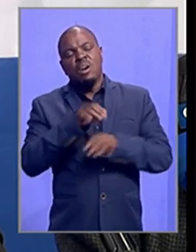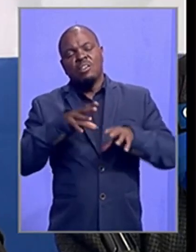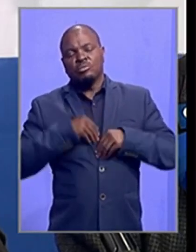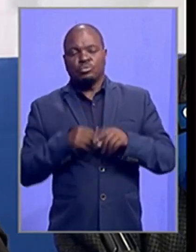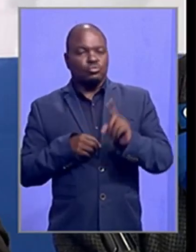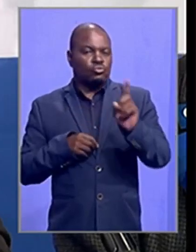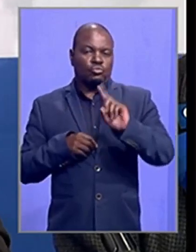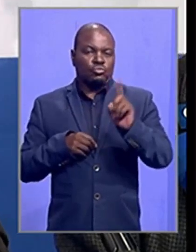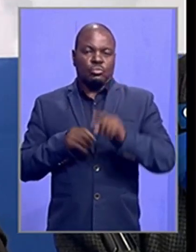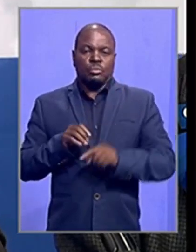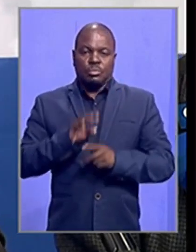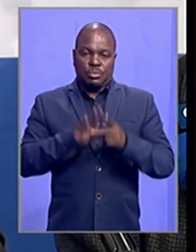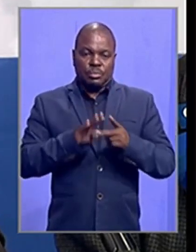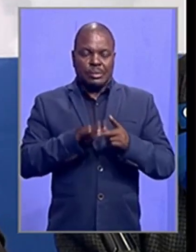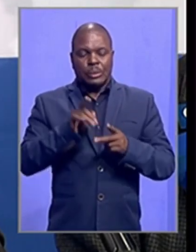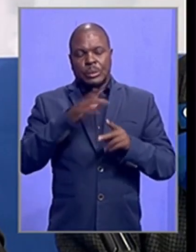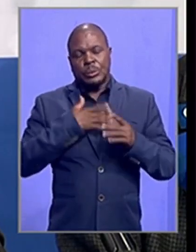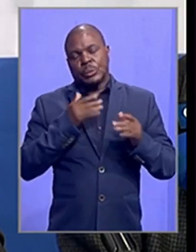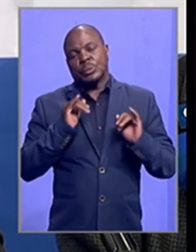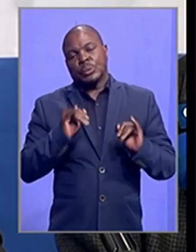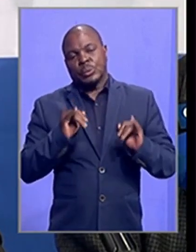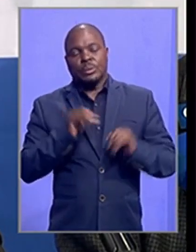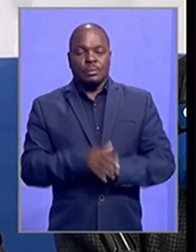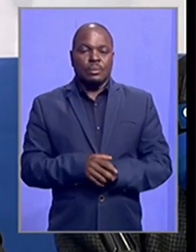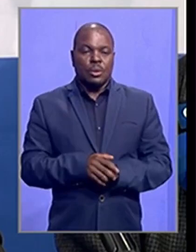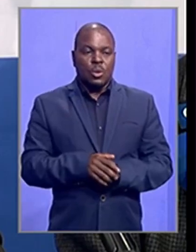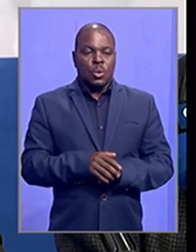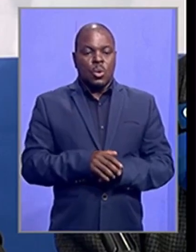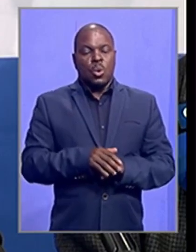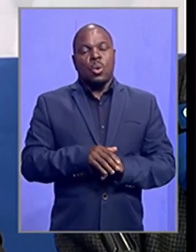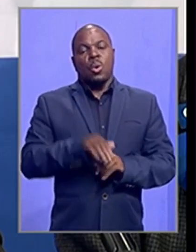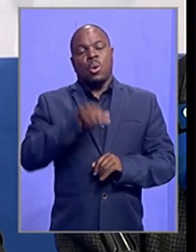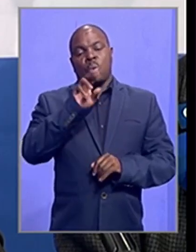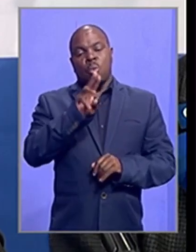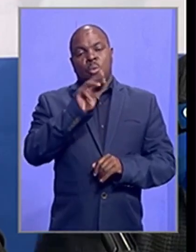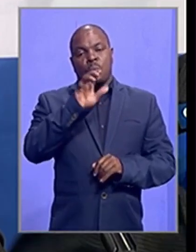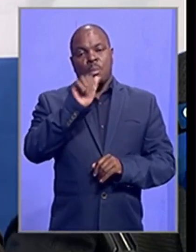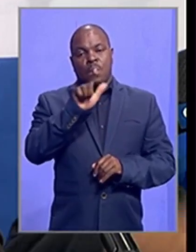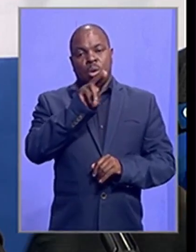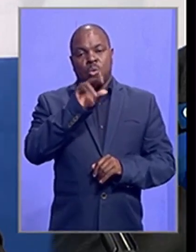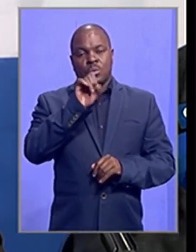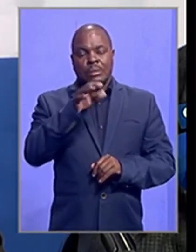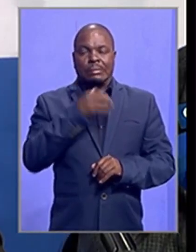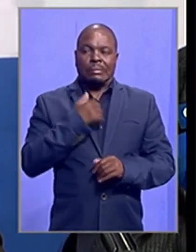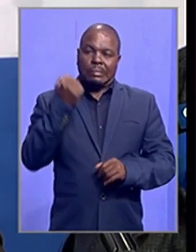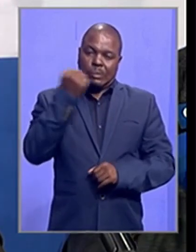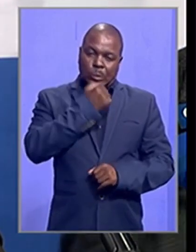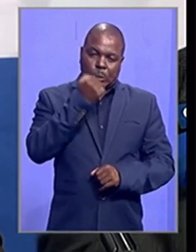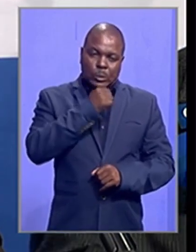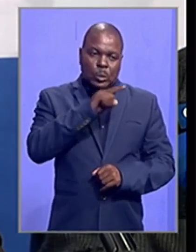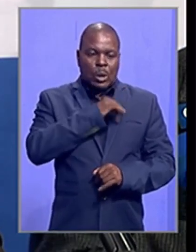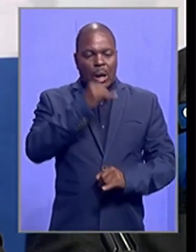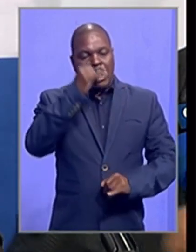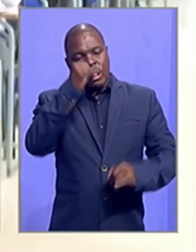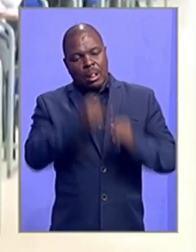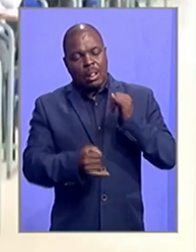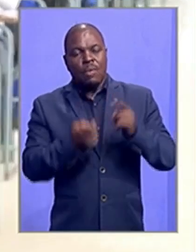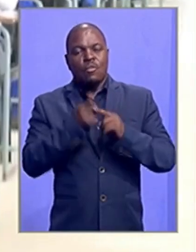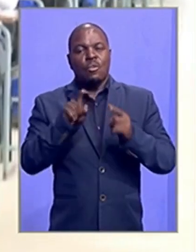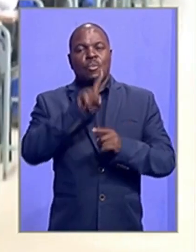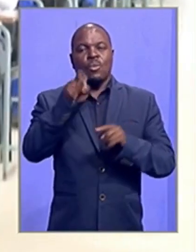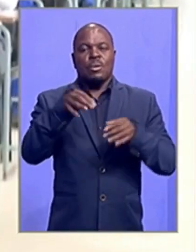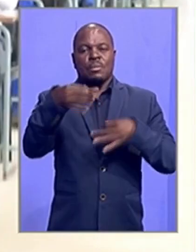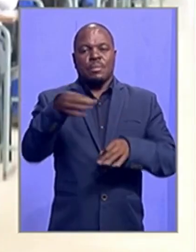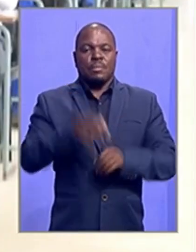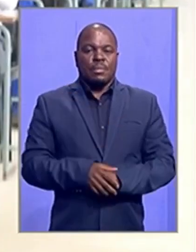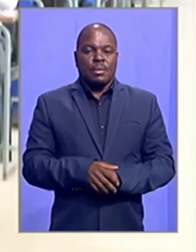are therefore regrettable. Umalusi wishes to apologize profusely for these errors in question papers.